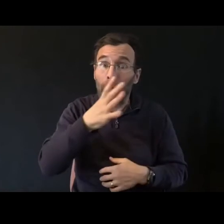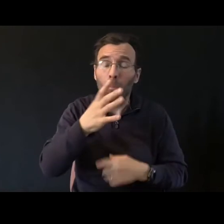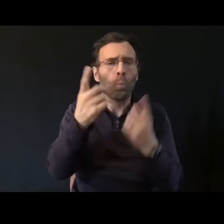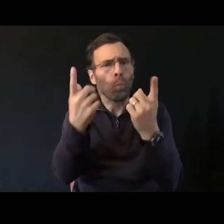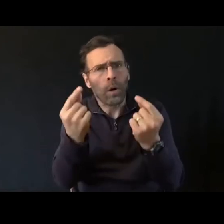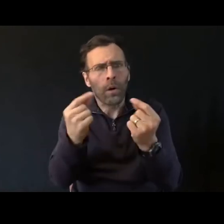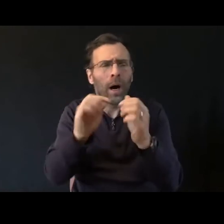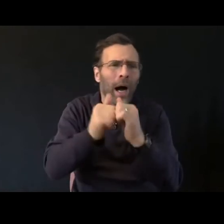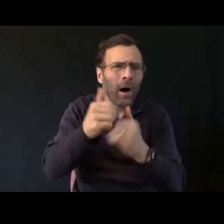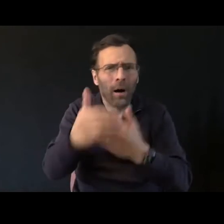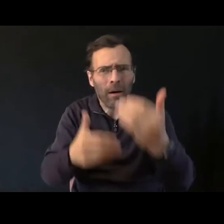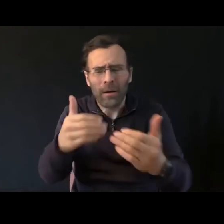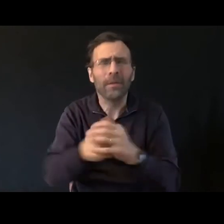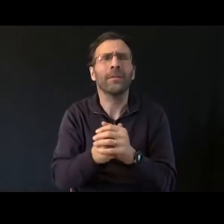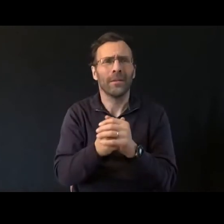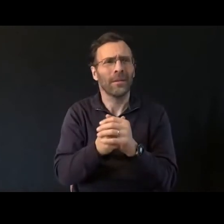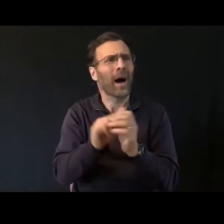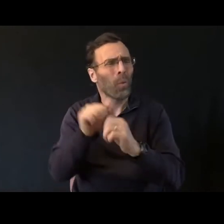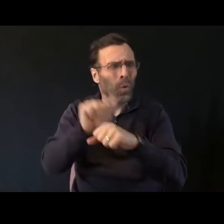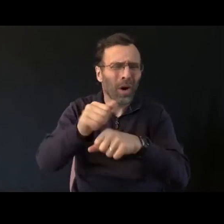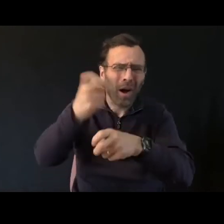and how she would work so hard.